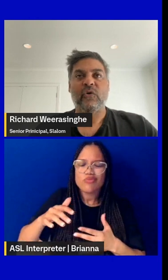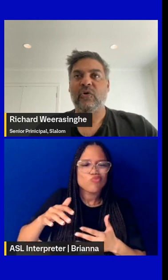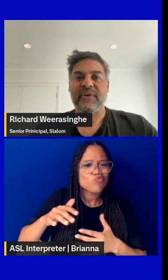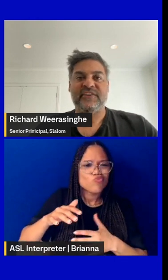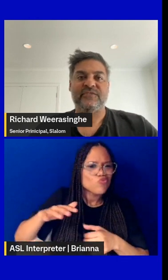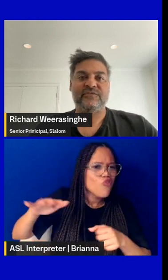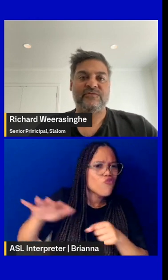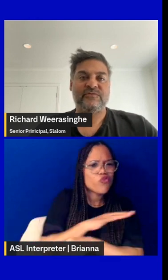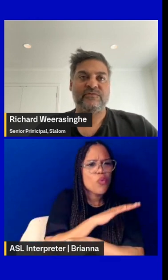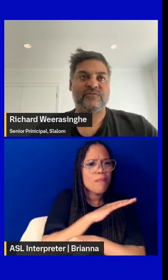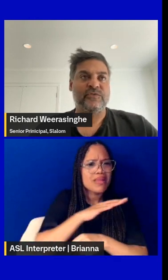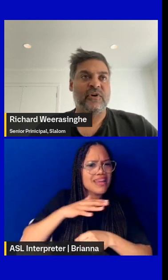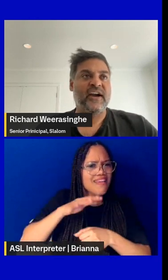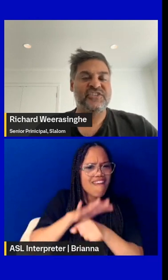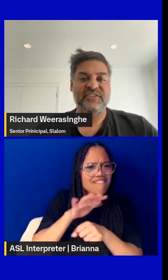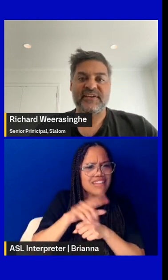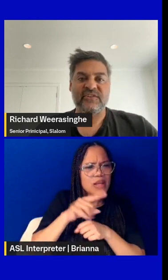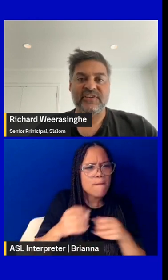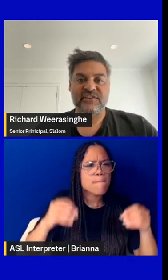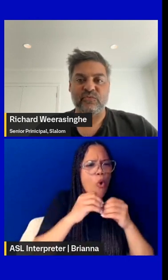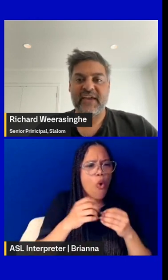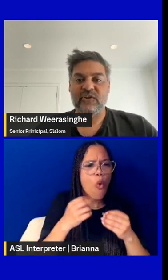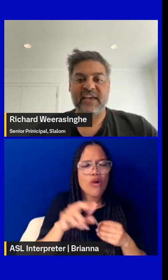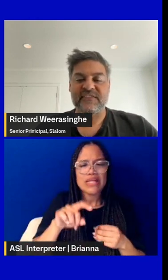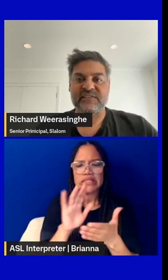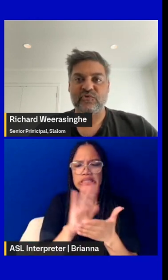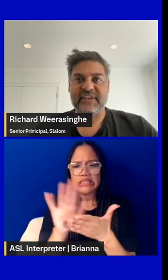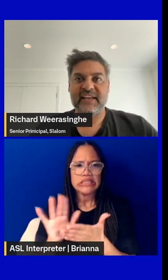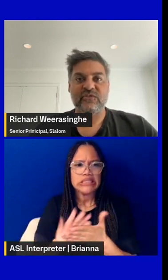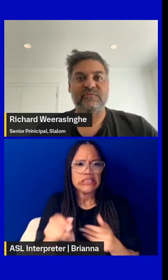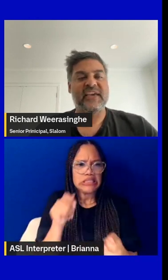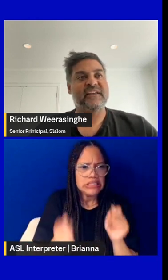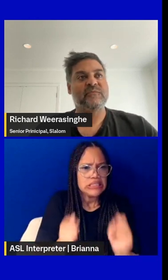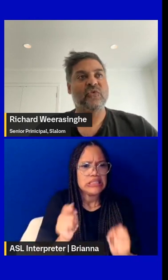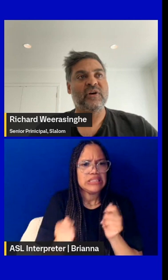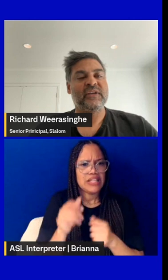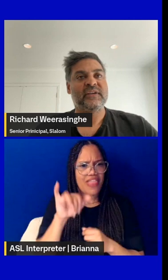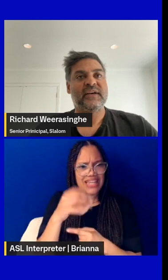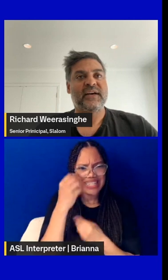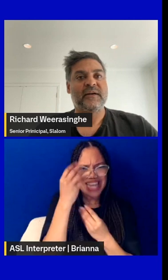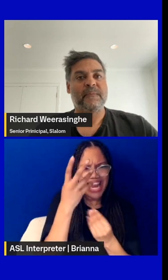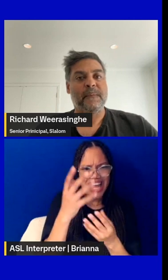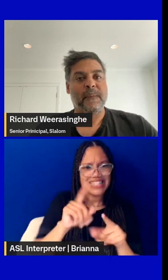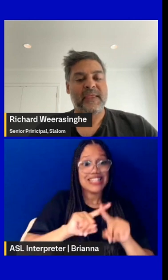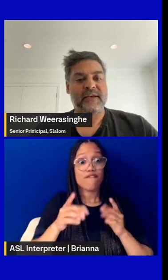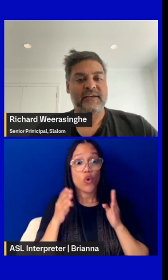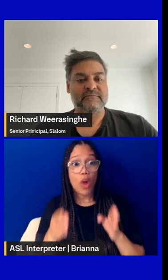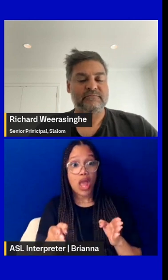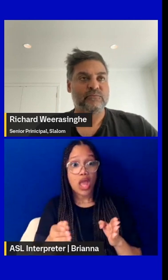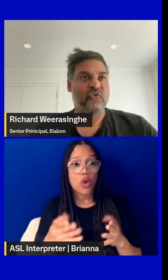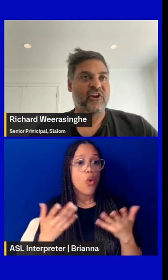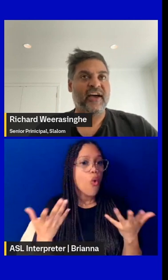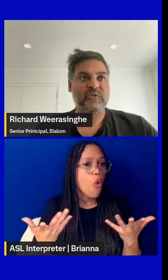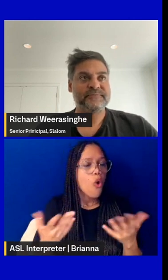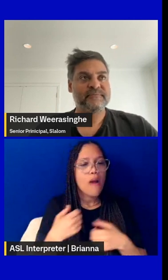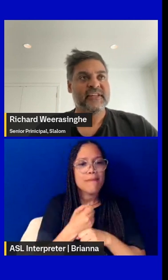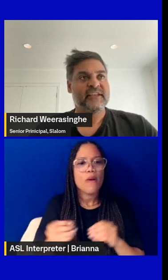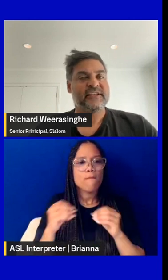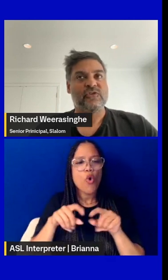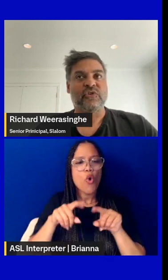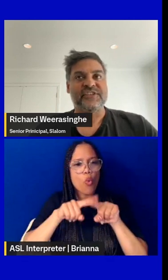or we need to hygiene the data in a different way, or gather some more data, or make it more more